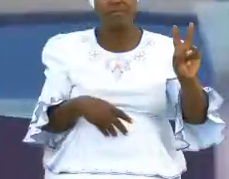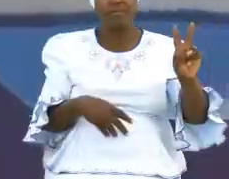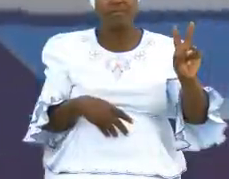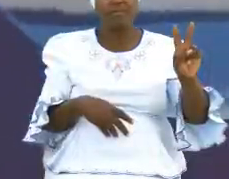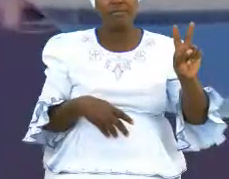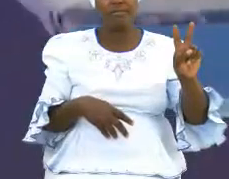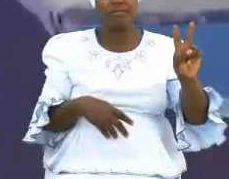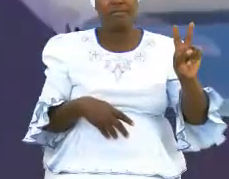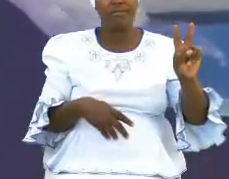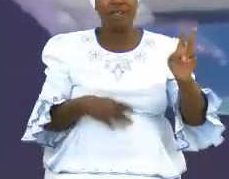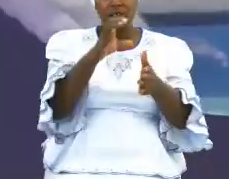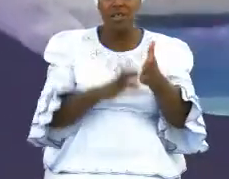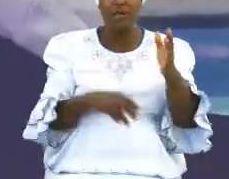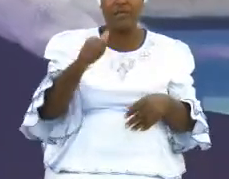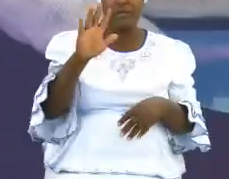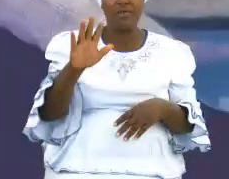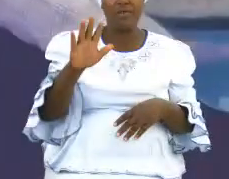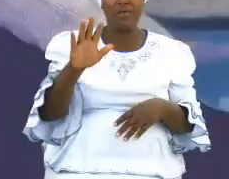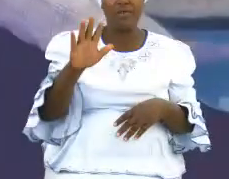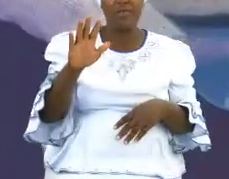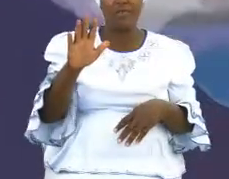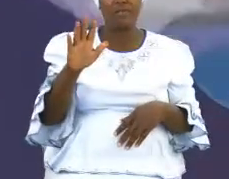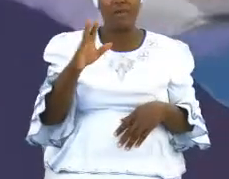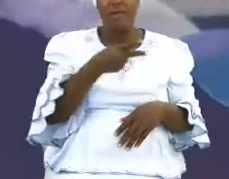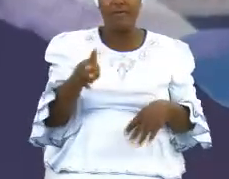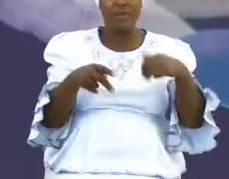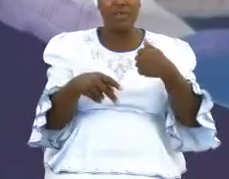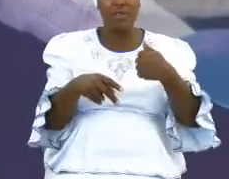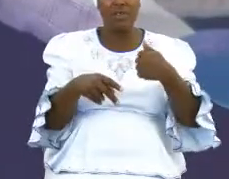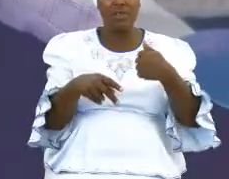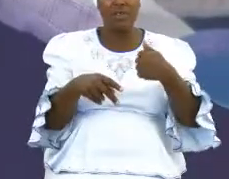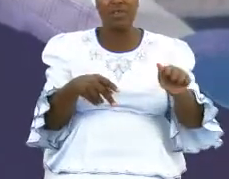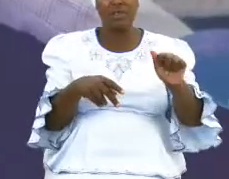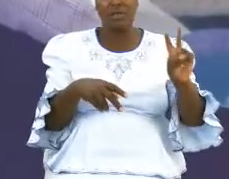chapter 15. It says, then